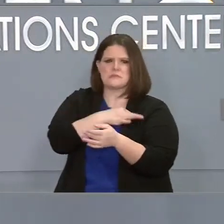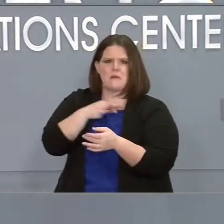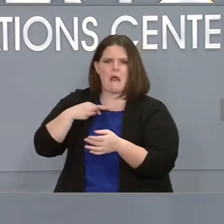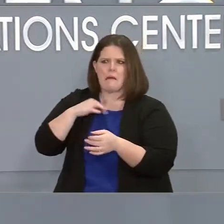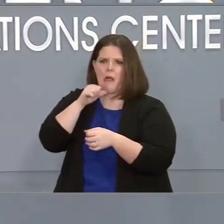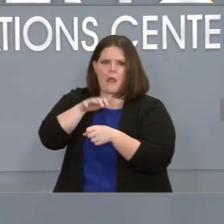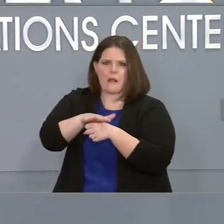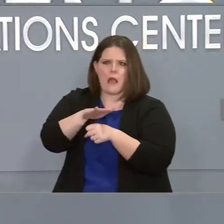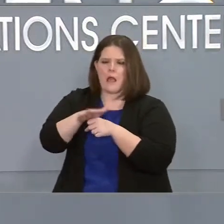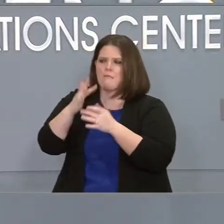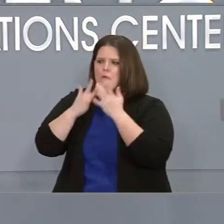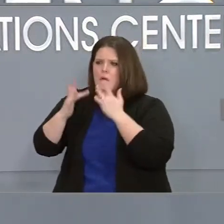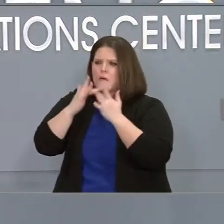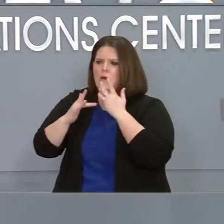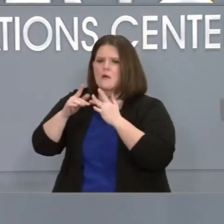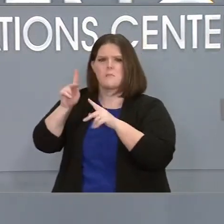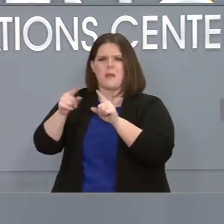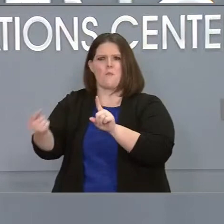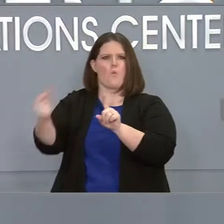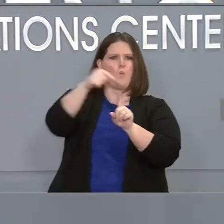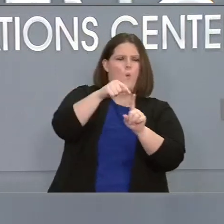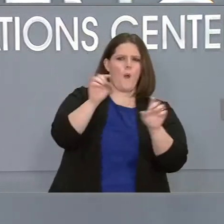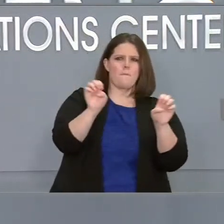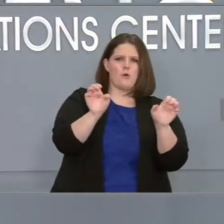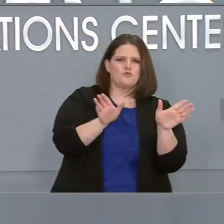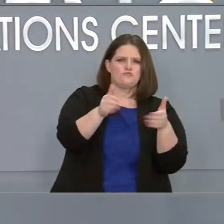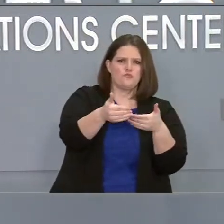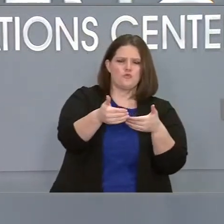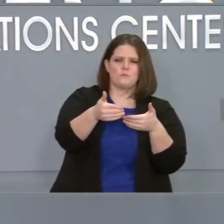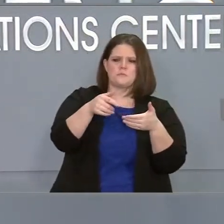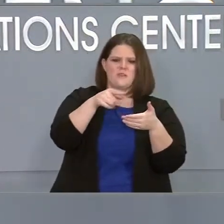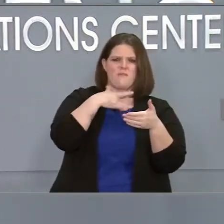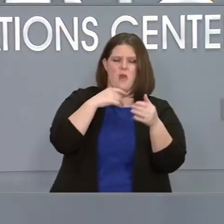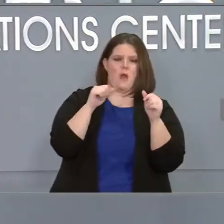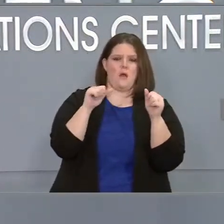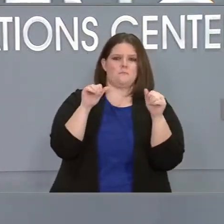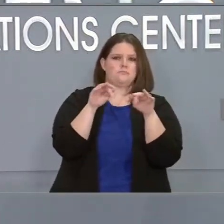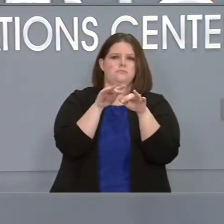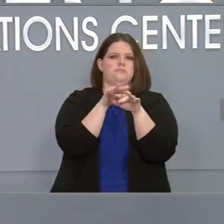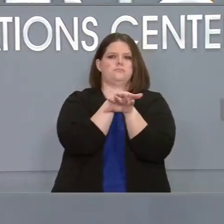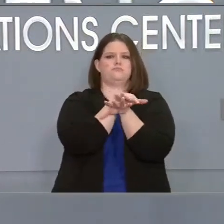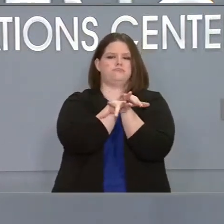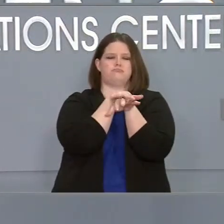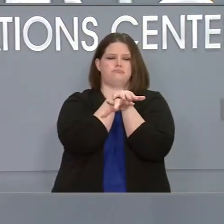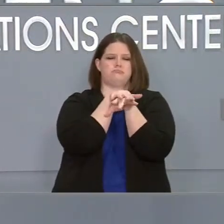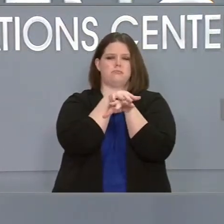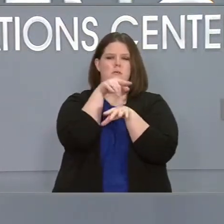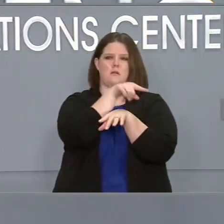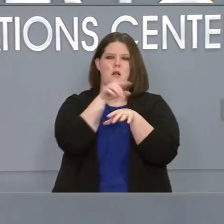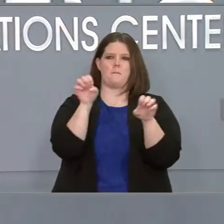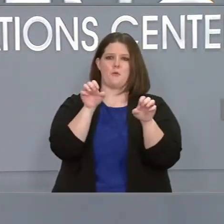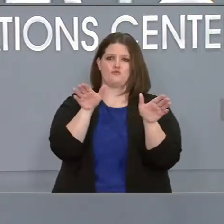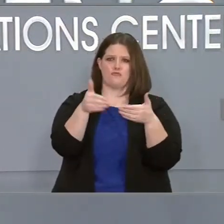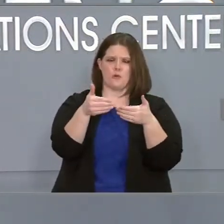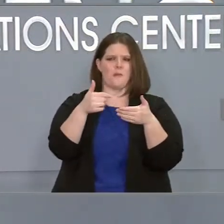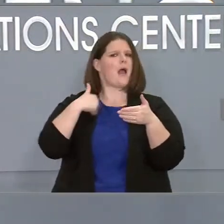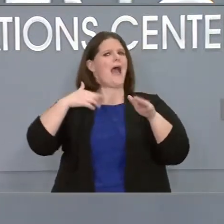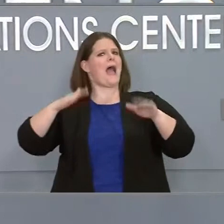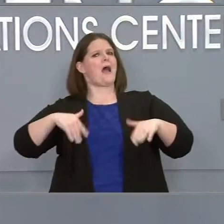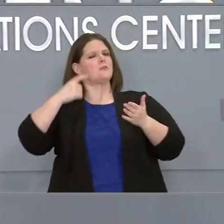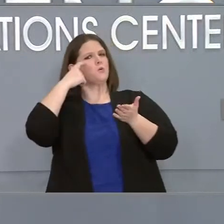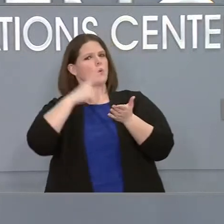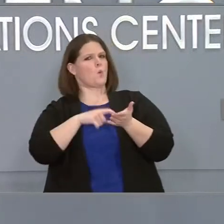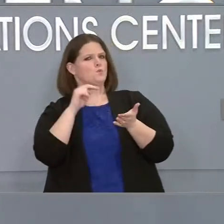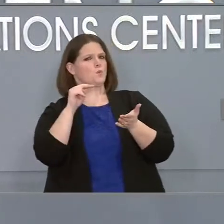a logjam. I have not heard of that happening in North Carolina, and what I'm more wondering is, do we see that pressure point as